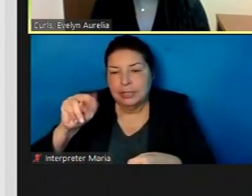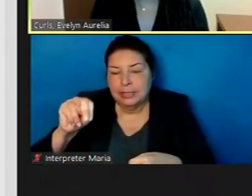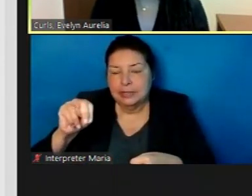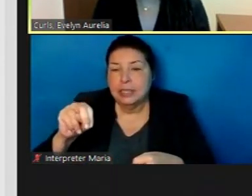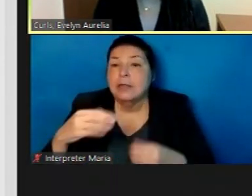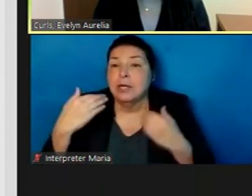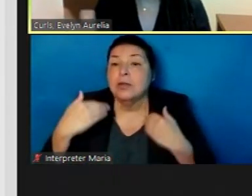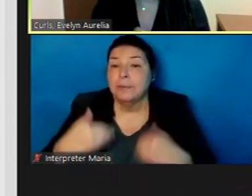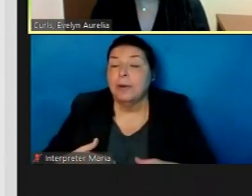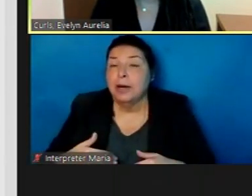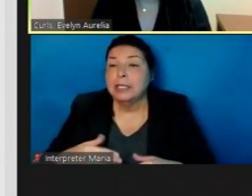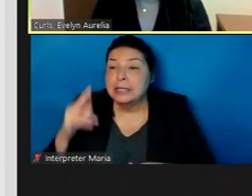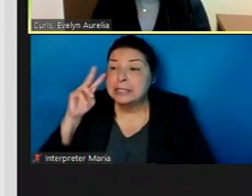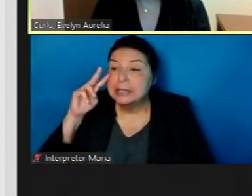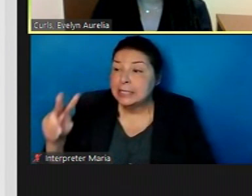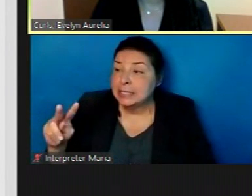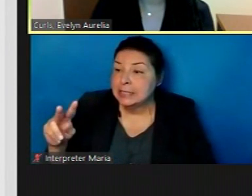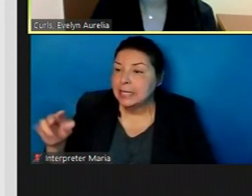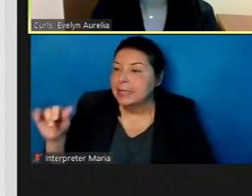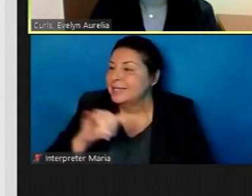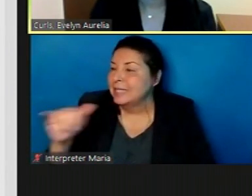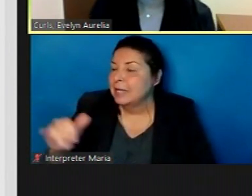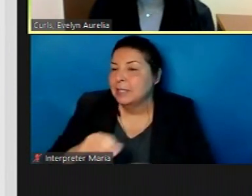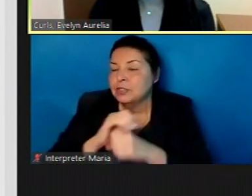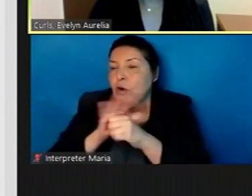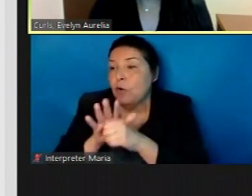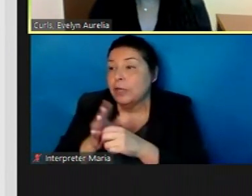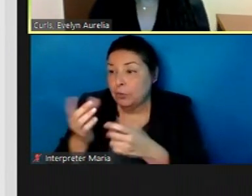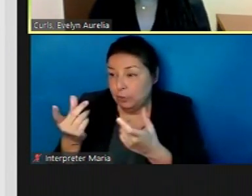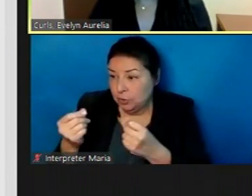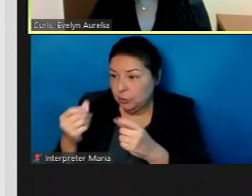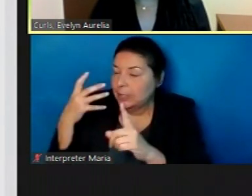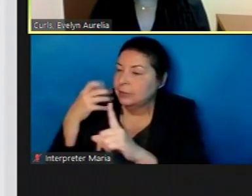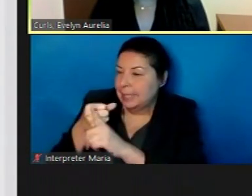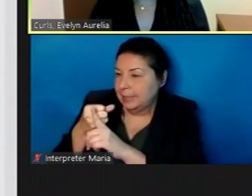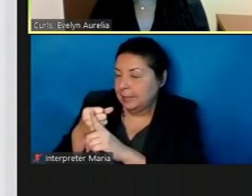sees COVID, it will attack it. Next slide.